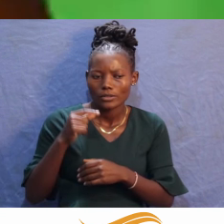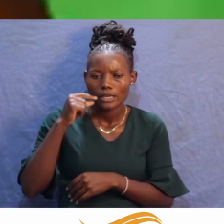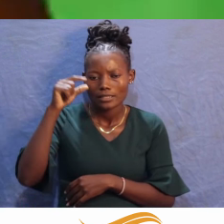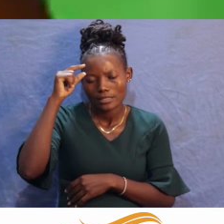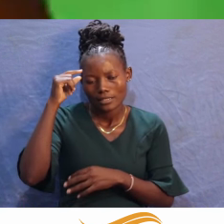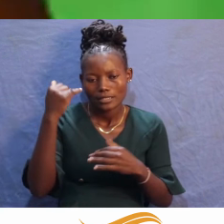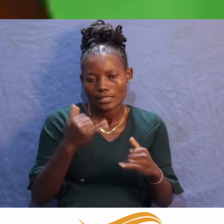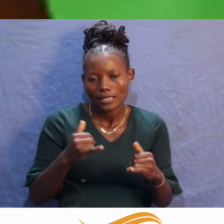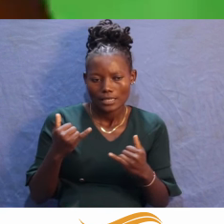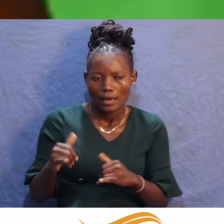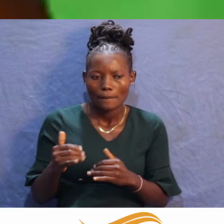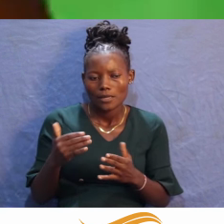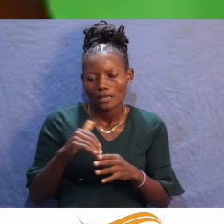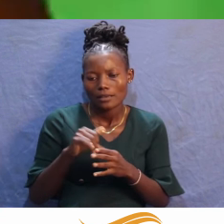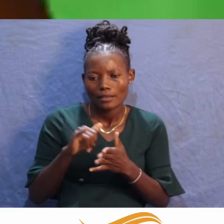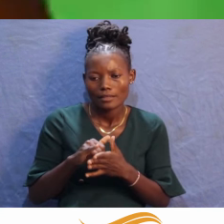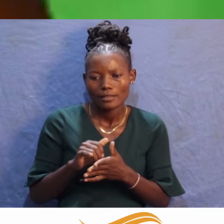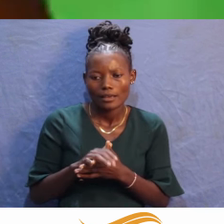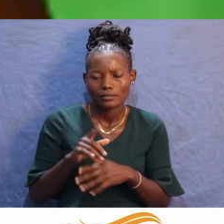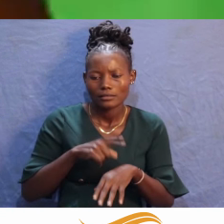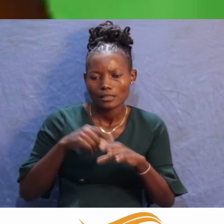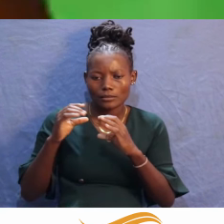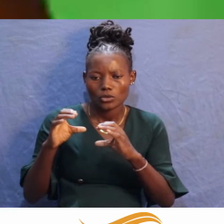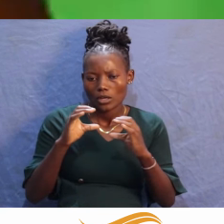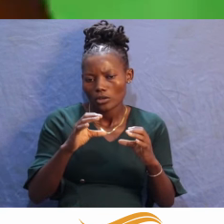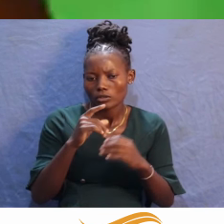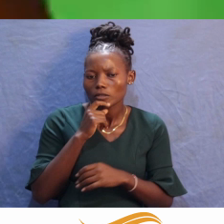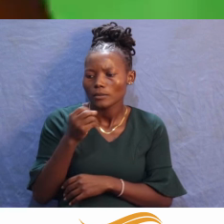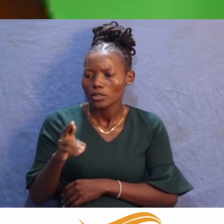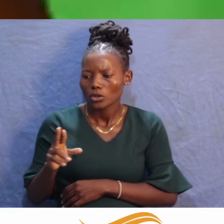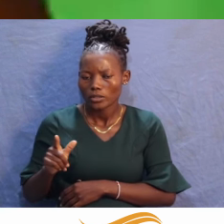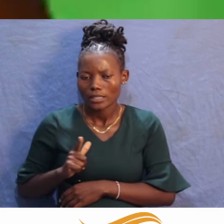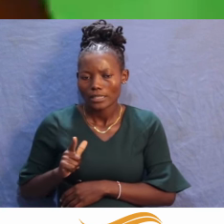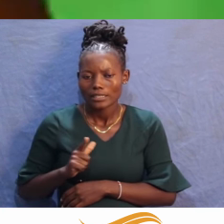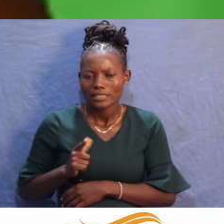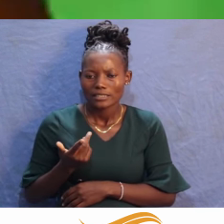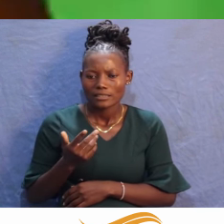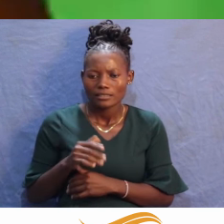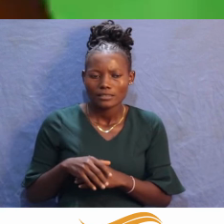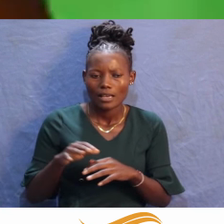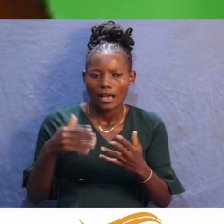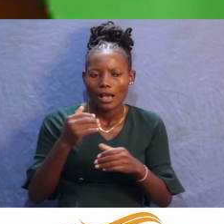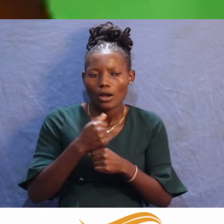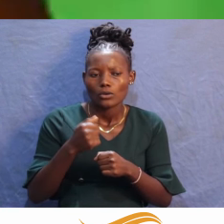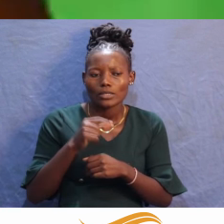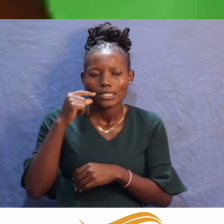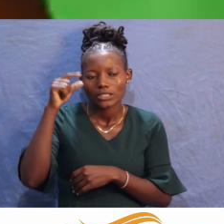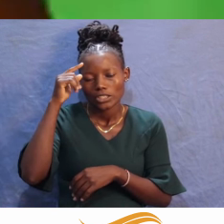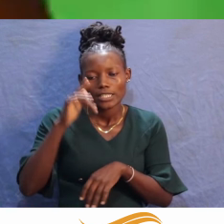play into it? Whether you're coaching men or coaching women, how does the gender